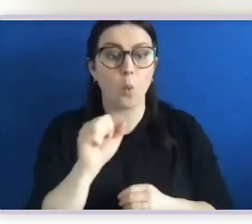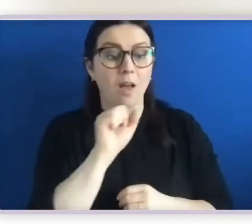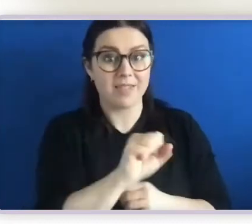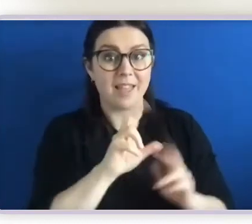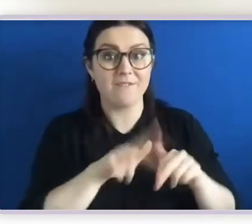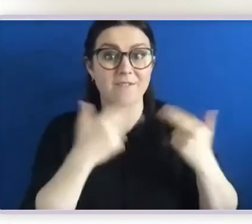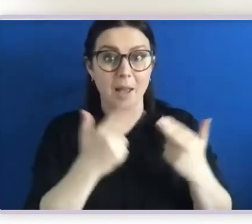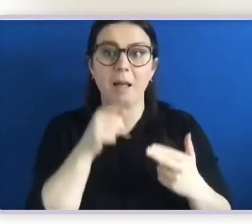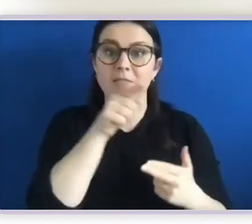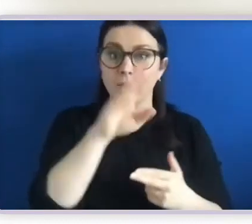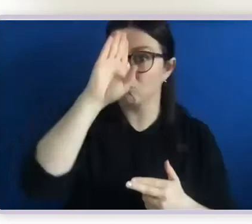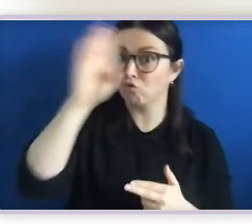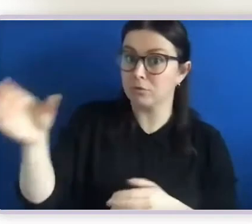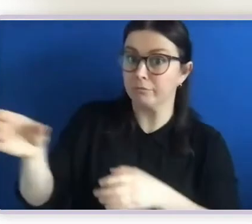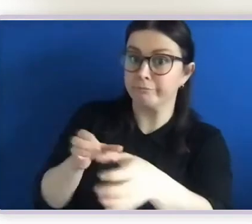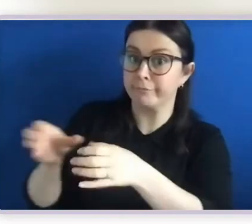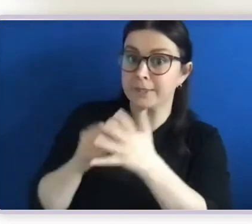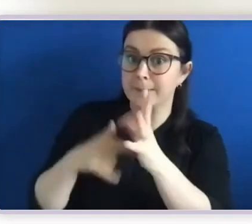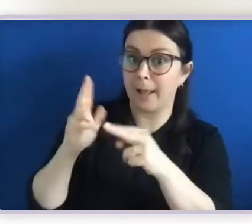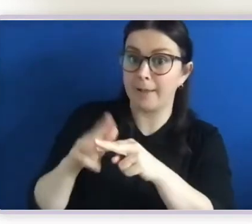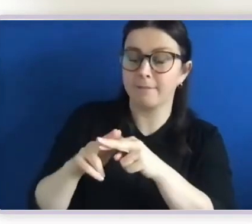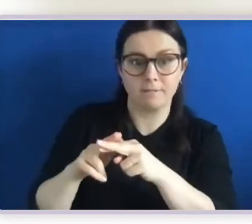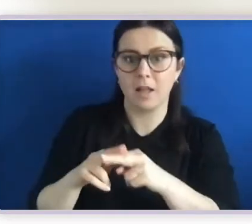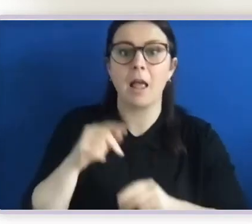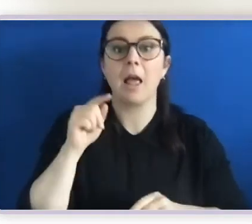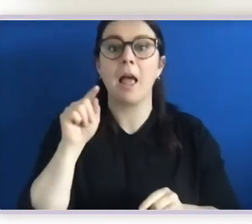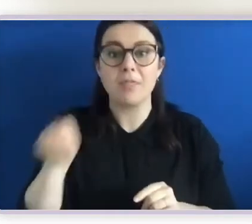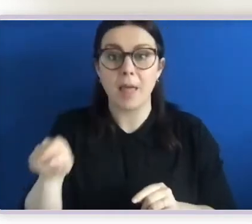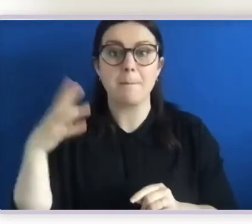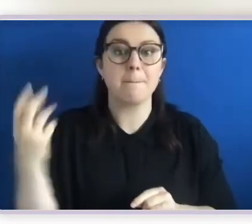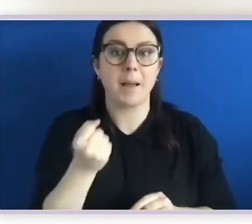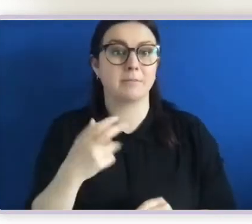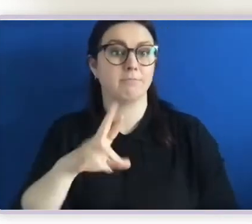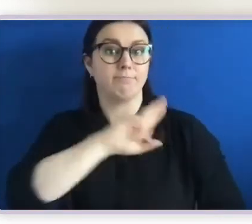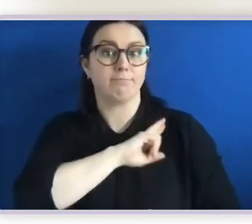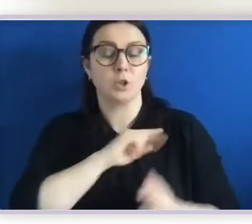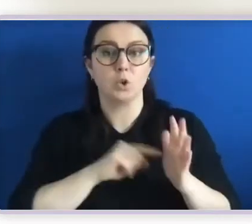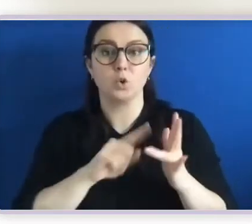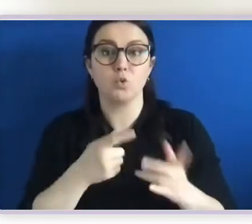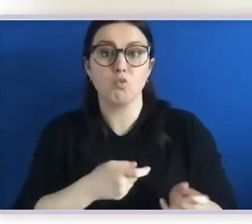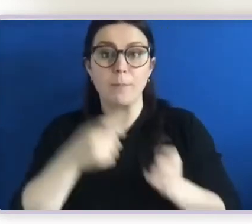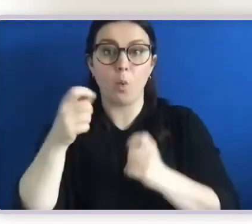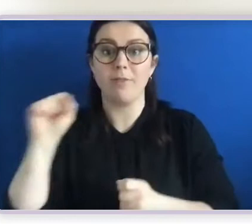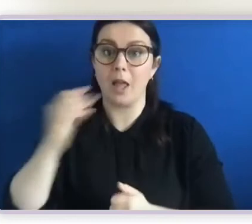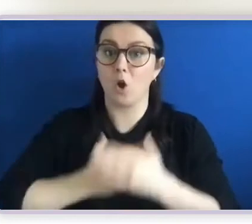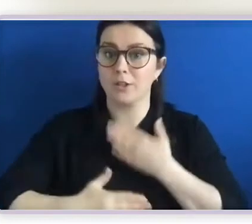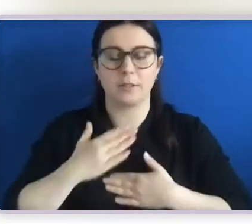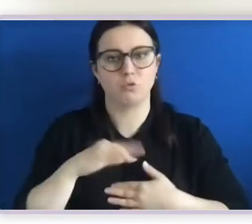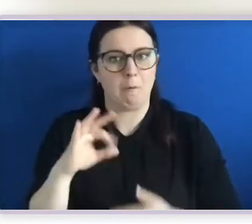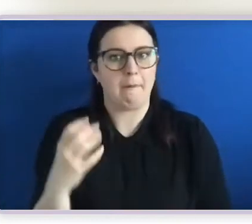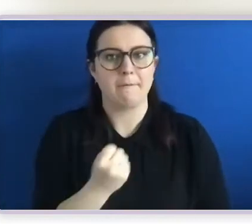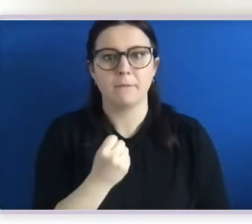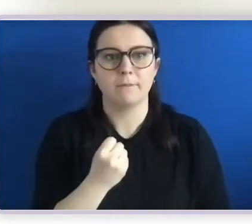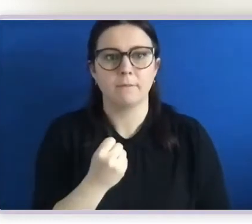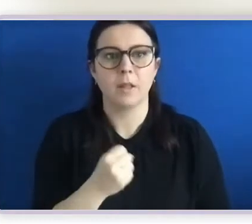directly, they do not have mandatory obligations to report conduct to us. They can